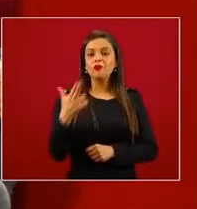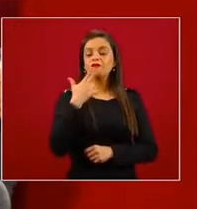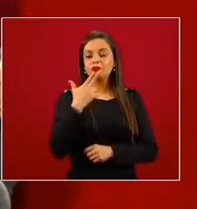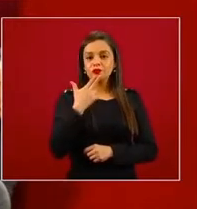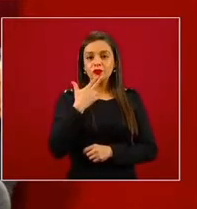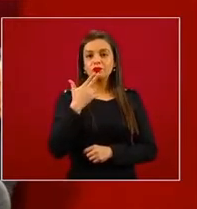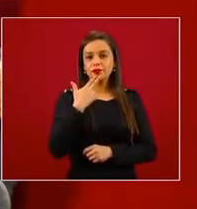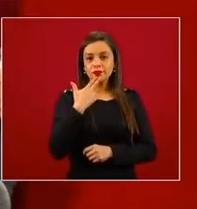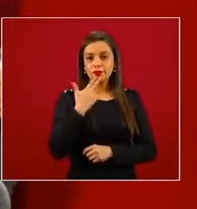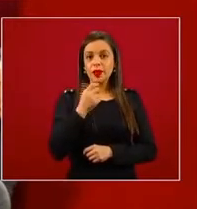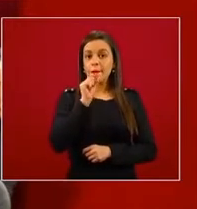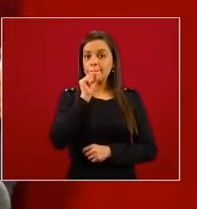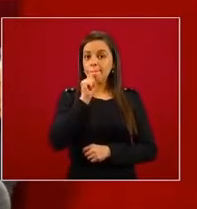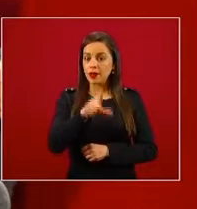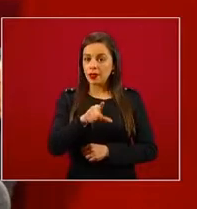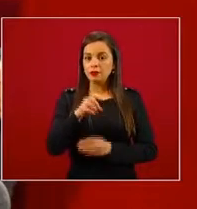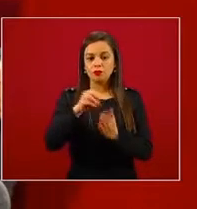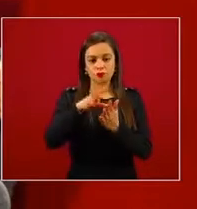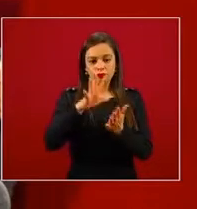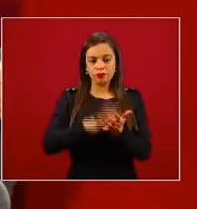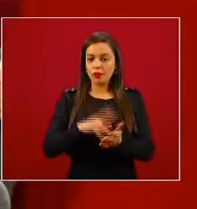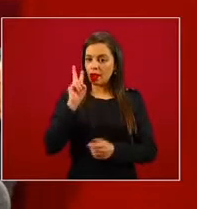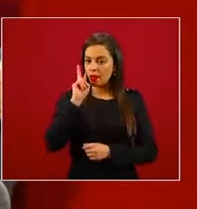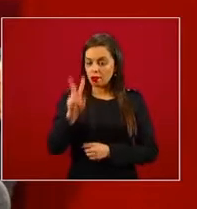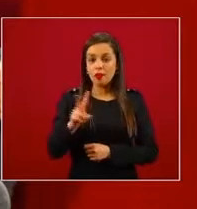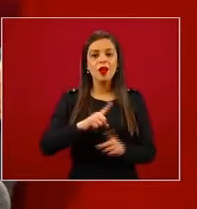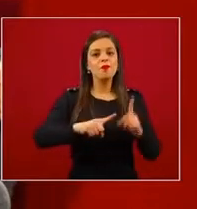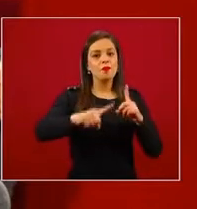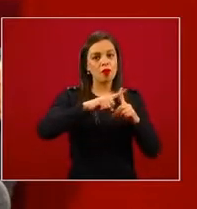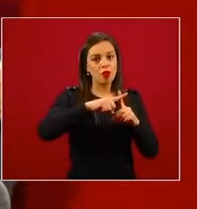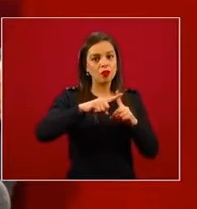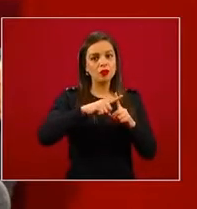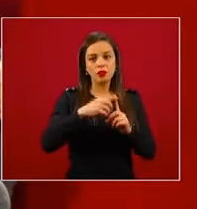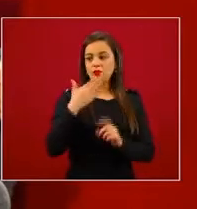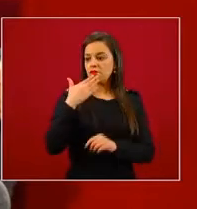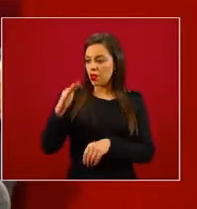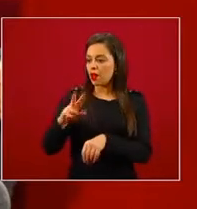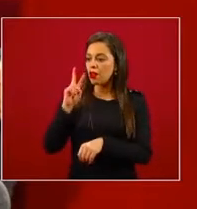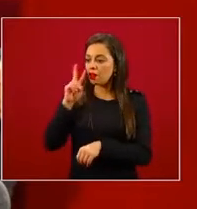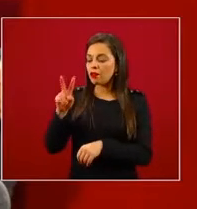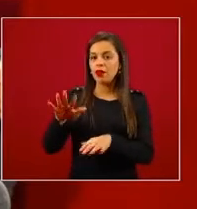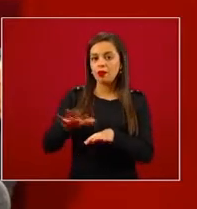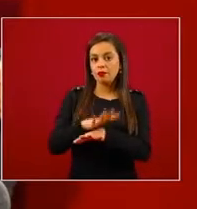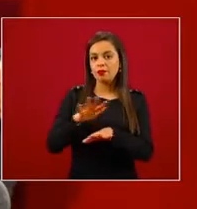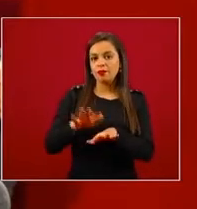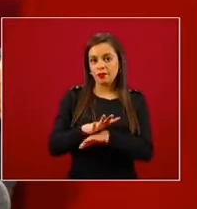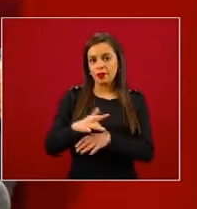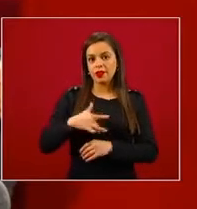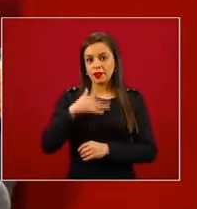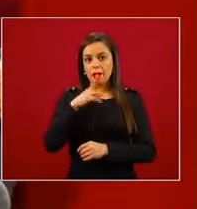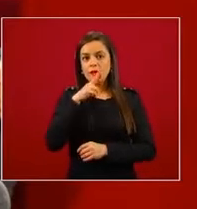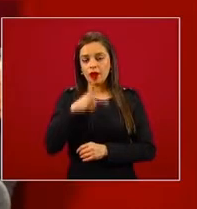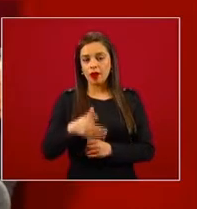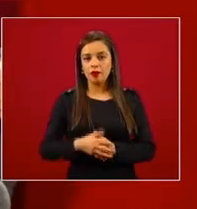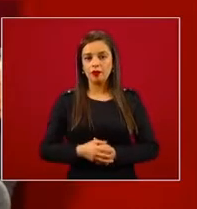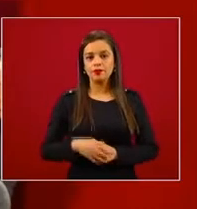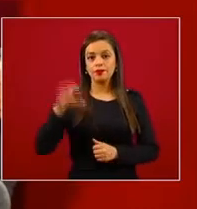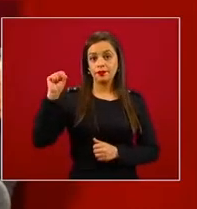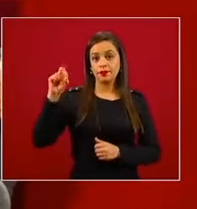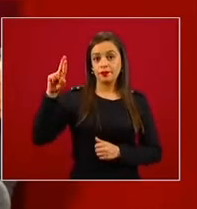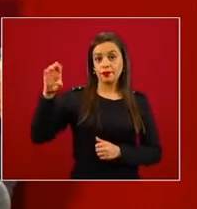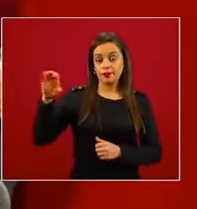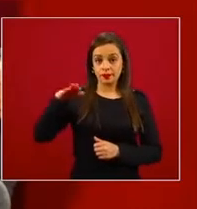used in Mexico. And we saw that there was a positive effect, and then from people who had